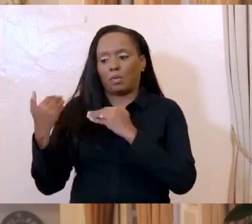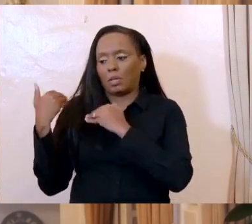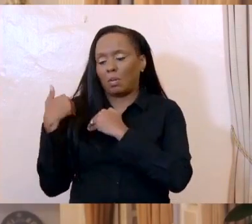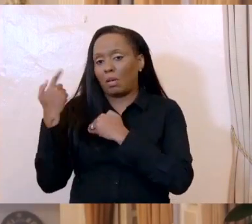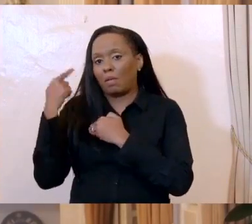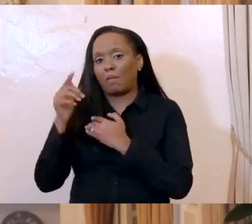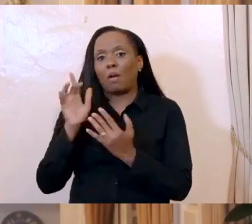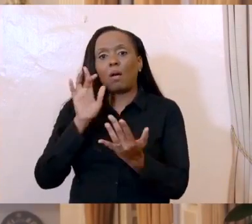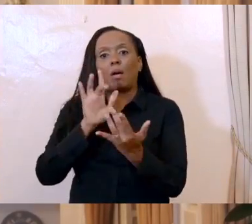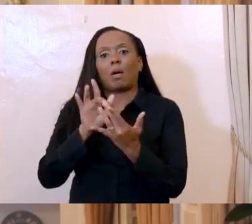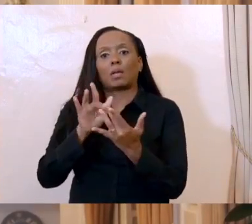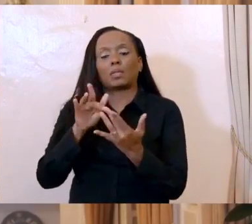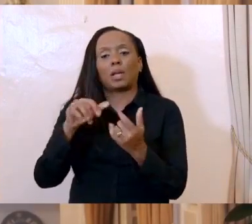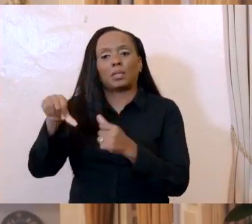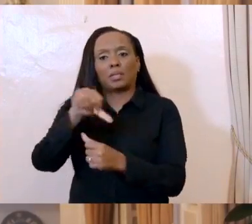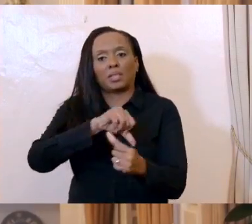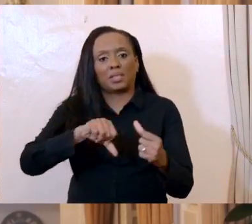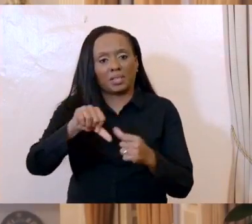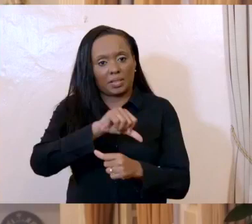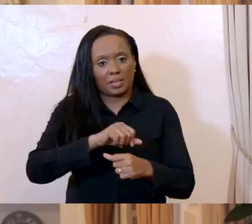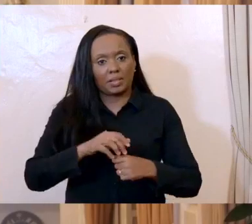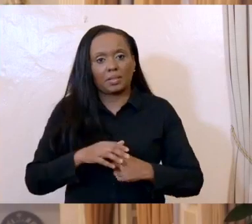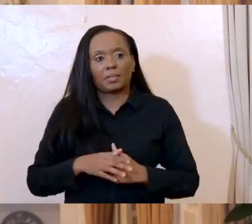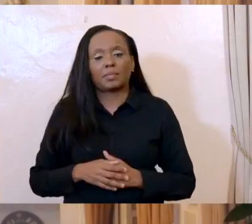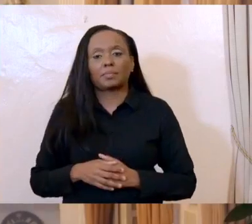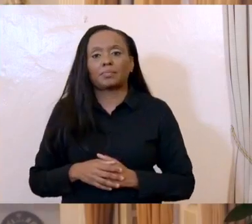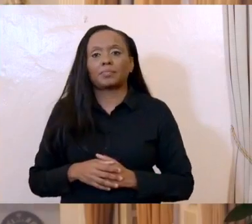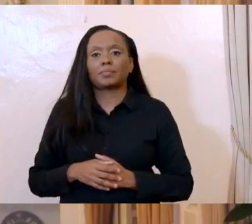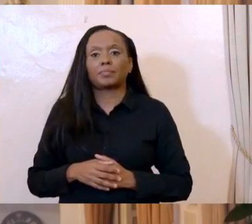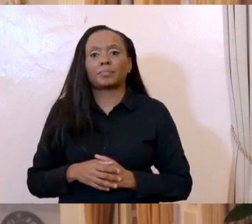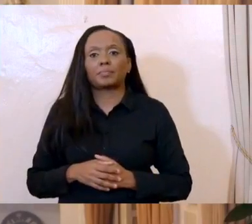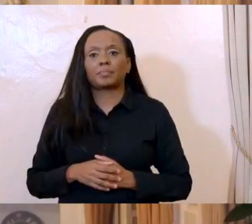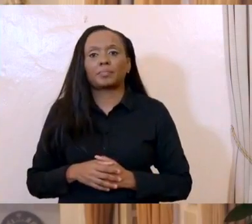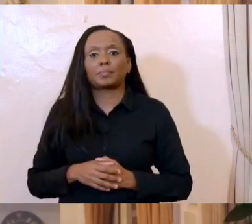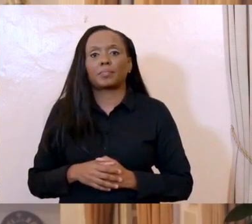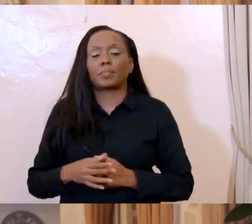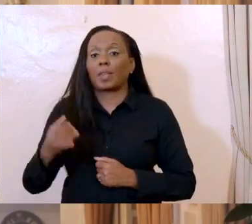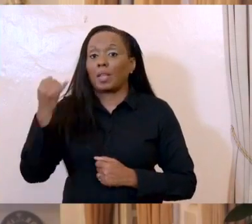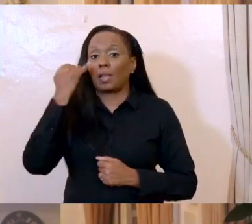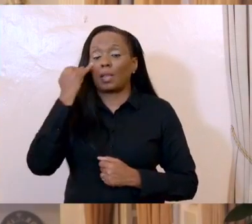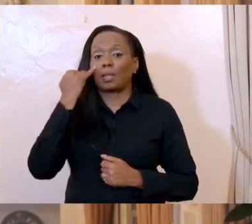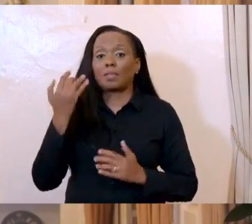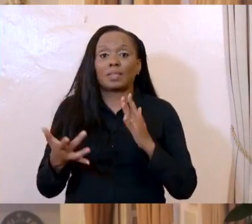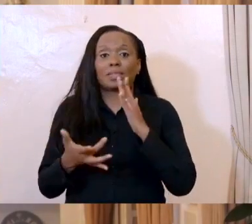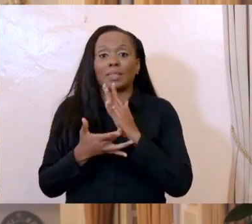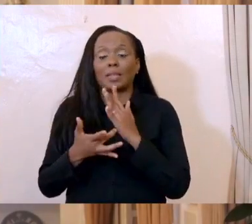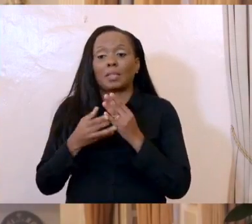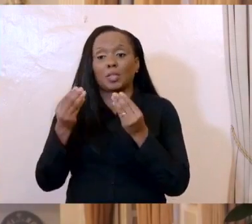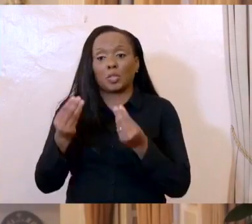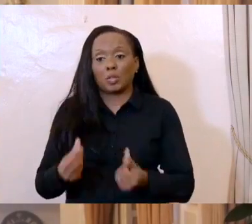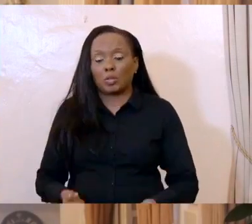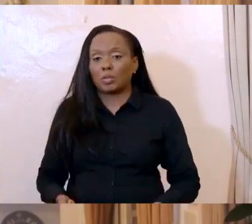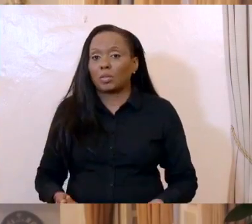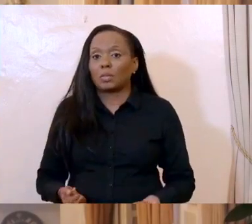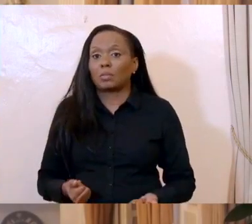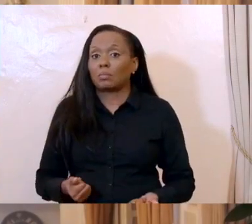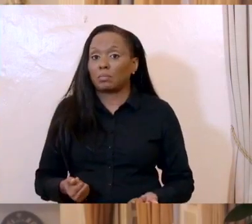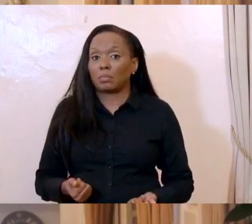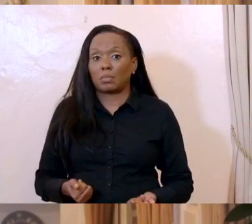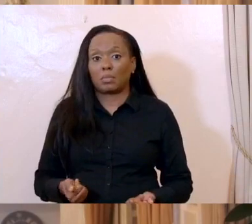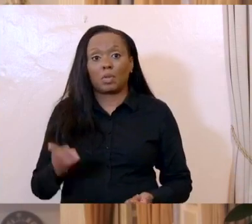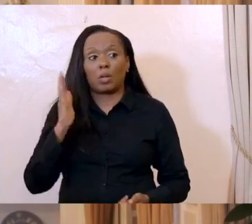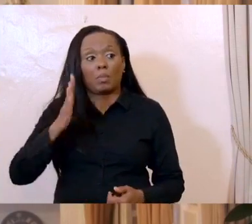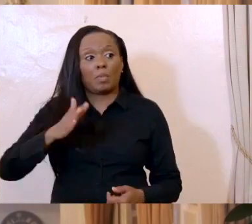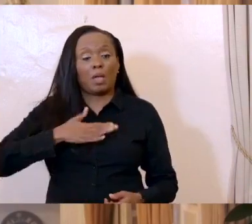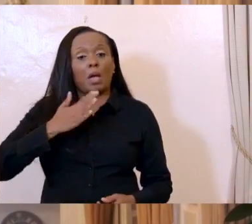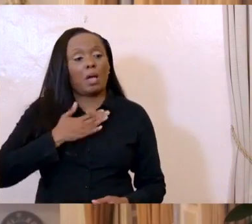early as Monday there's a solution, a technical solution out there that can assist in the process, we'll be very, very happy to